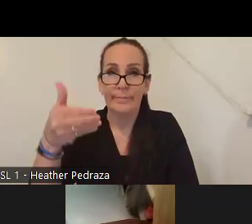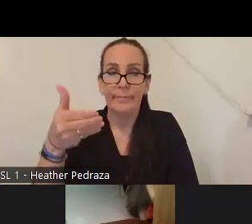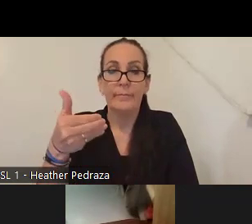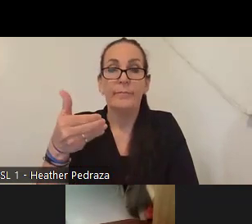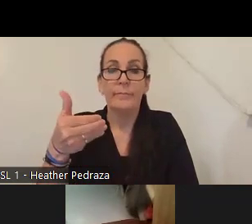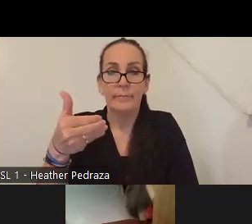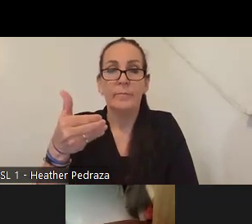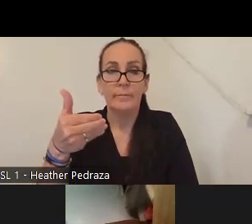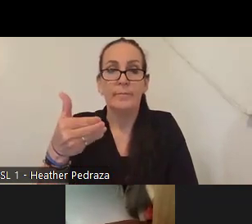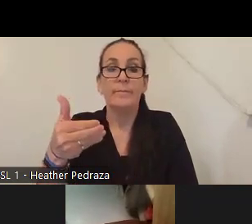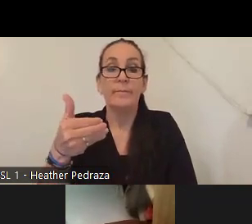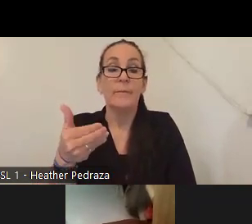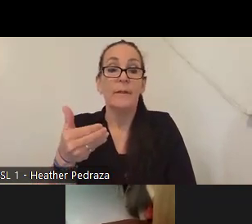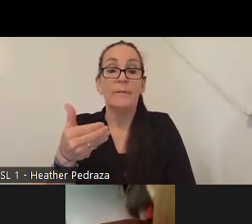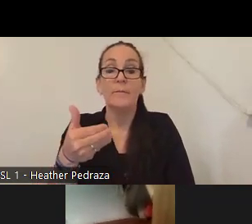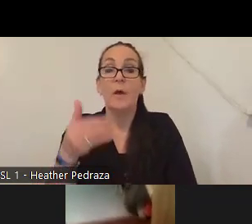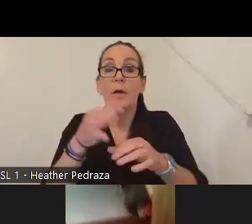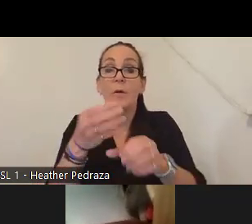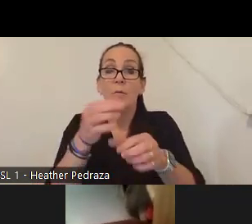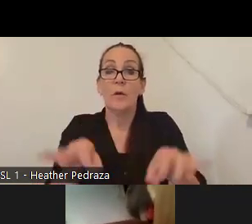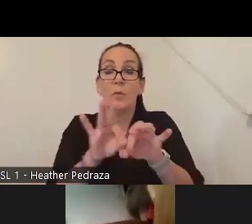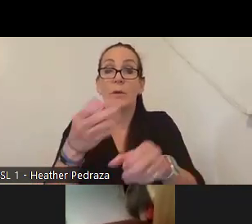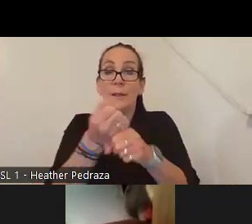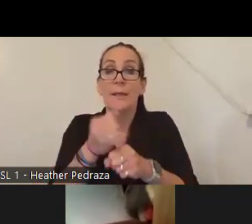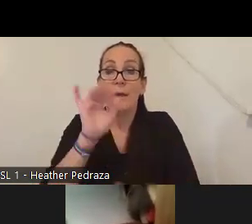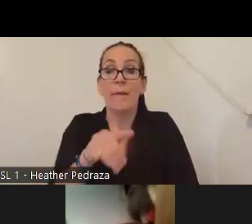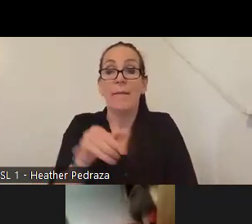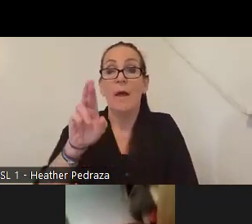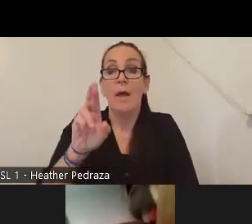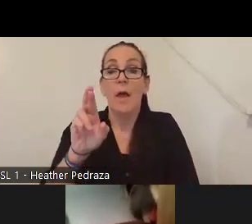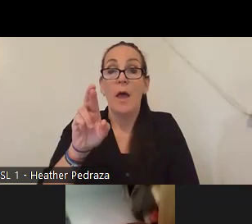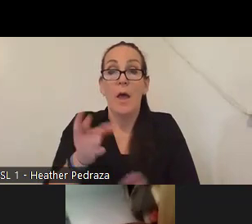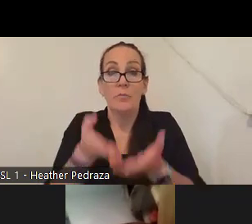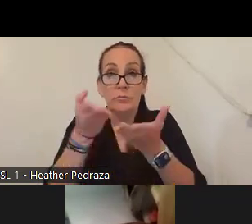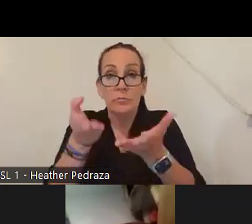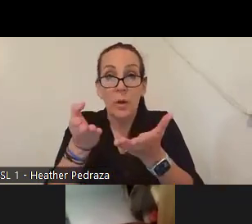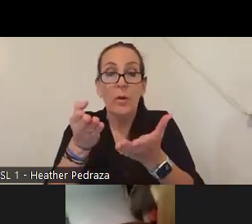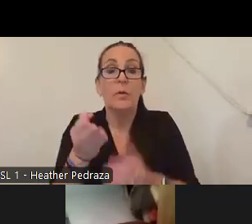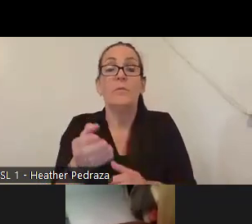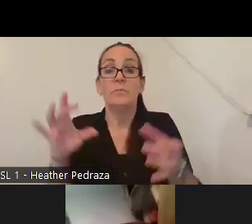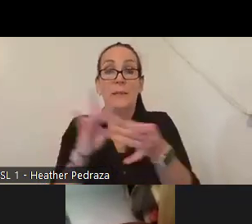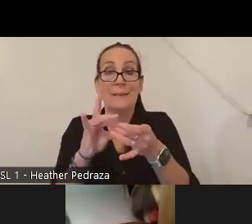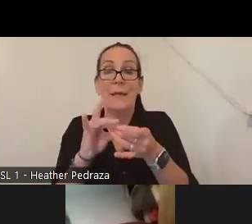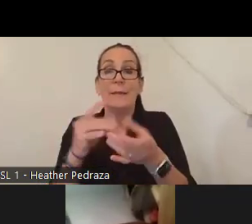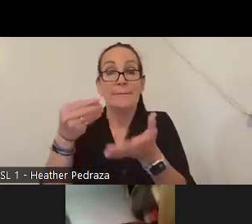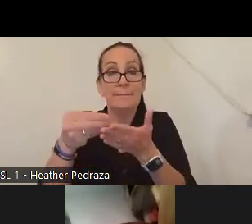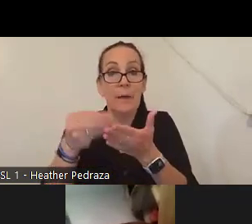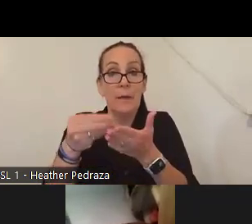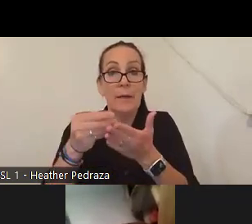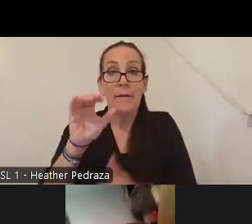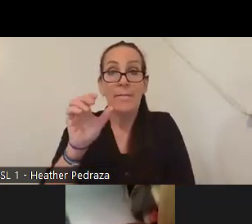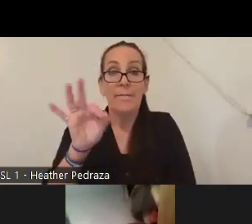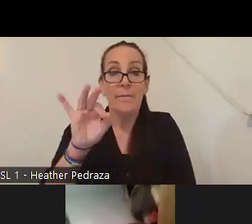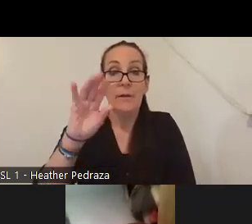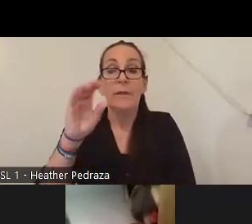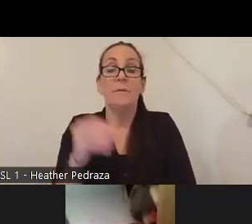There were several other recommendations relating to funding, including medical transportation